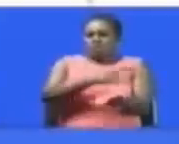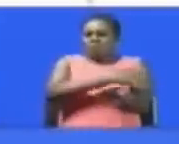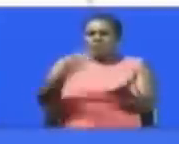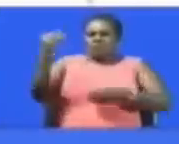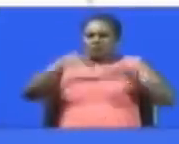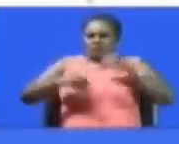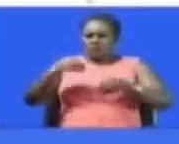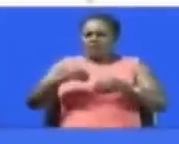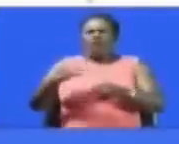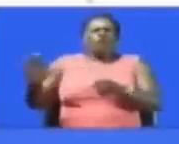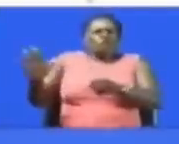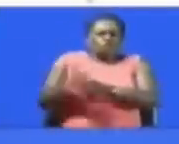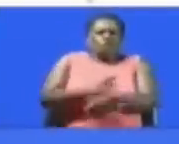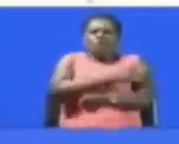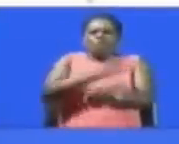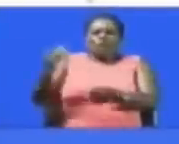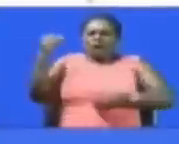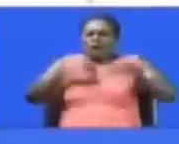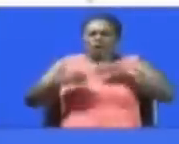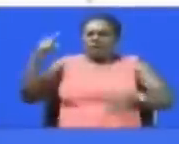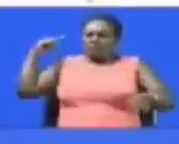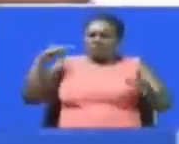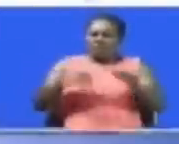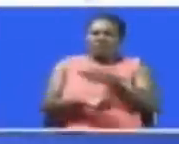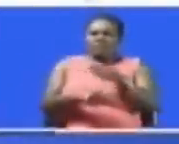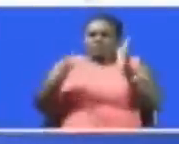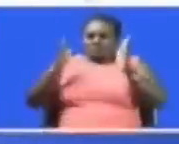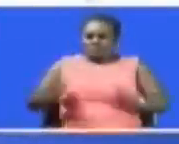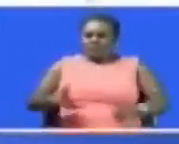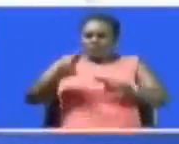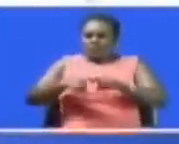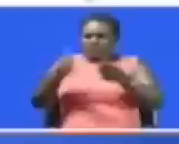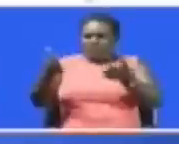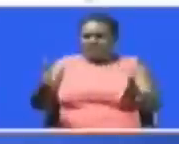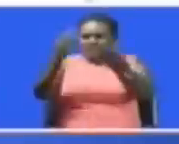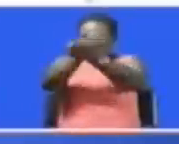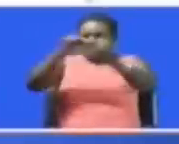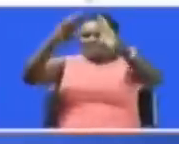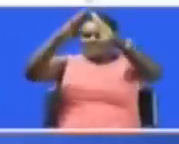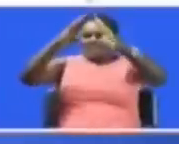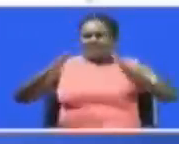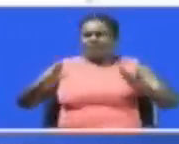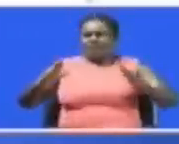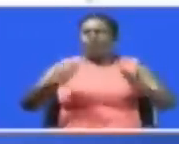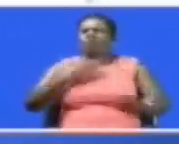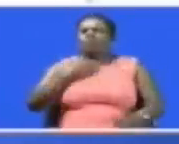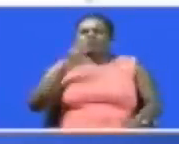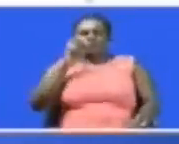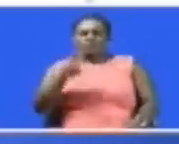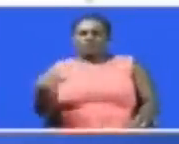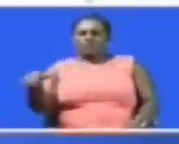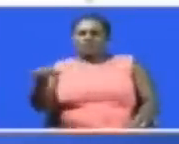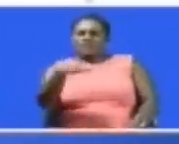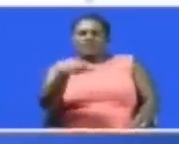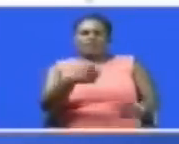power corrupts and absolute power corrupts absolutely, the person sitting in state house will tend to look at